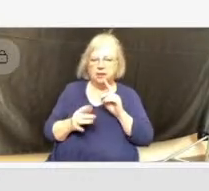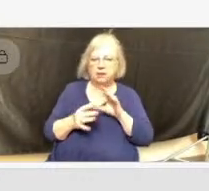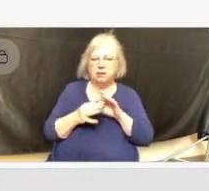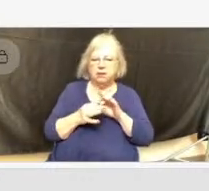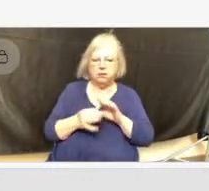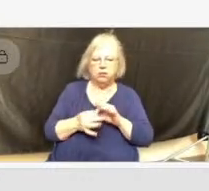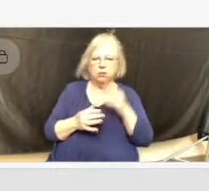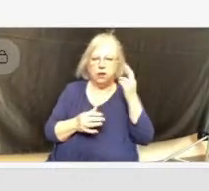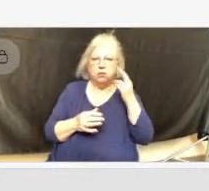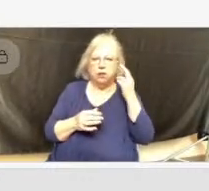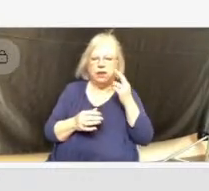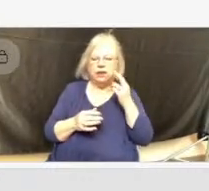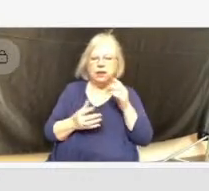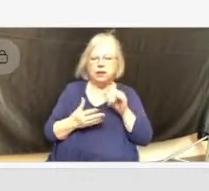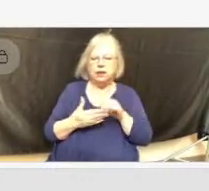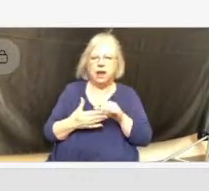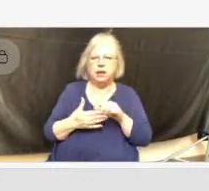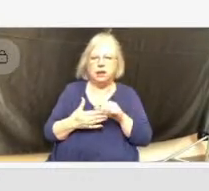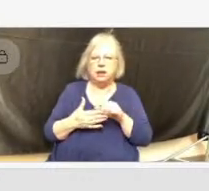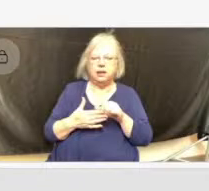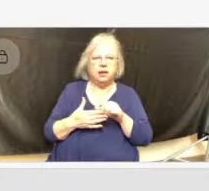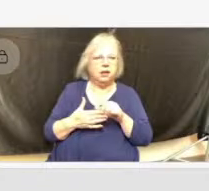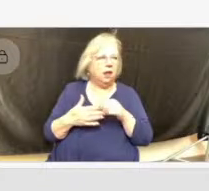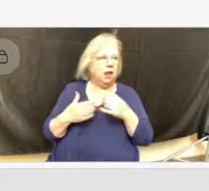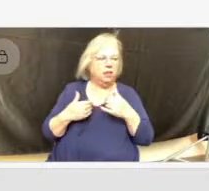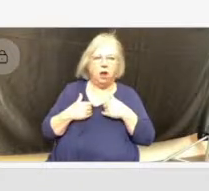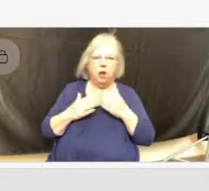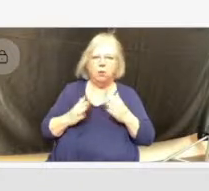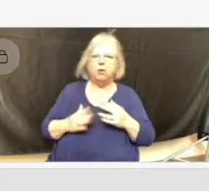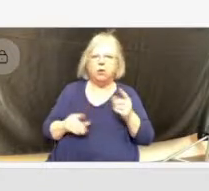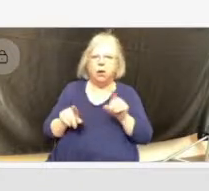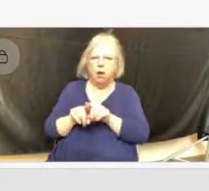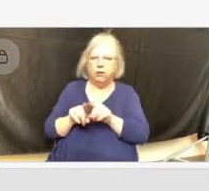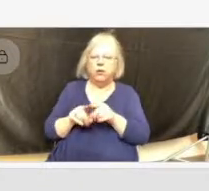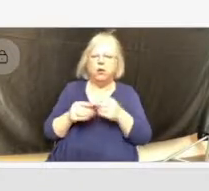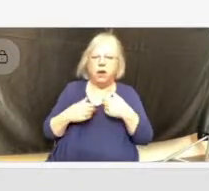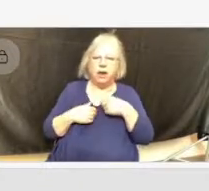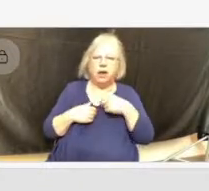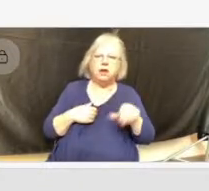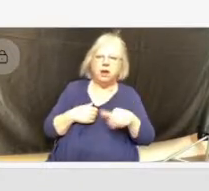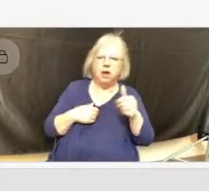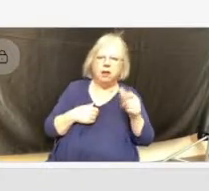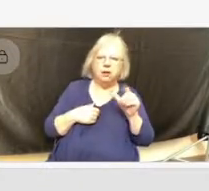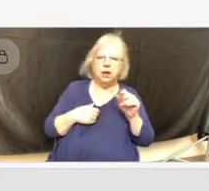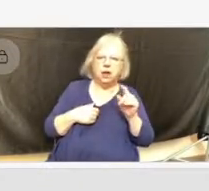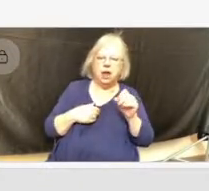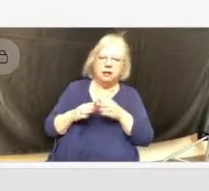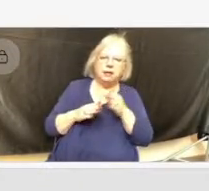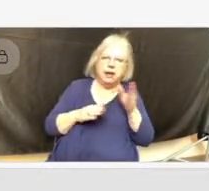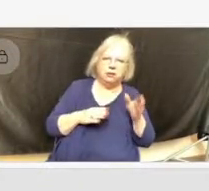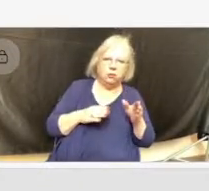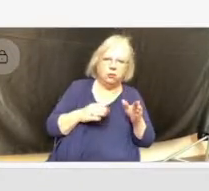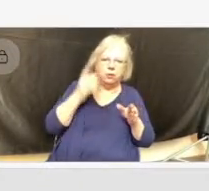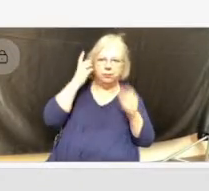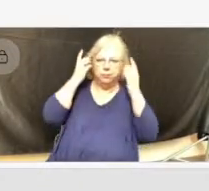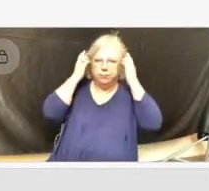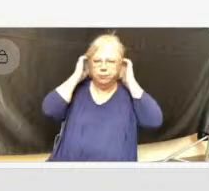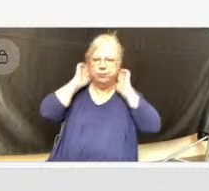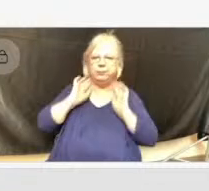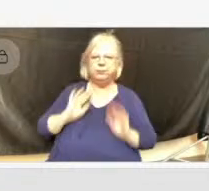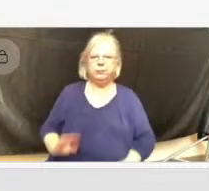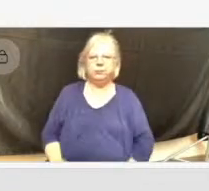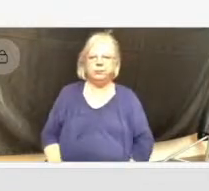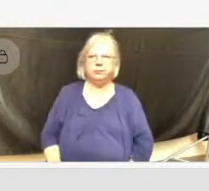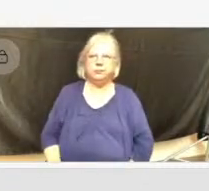that the owner also owns additional lots next to it, and that could be utilized.